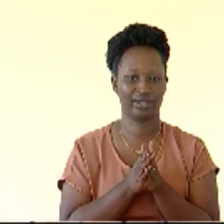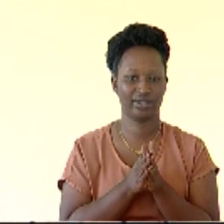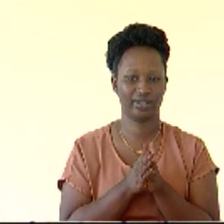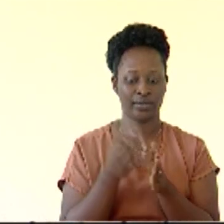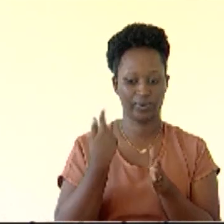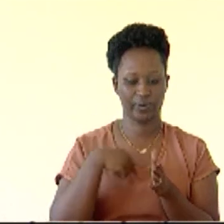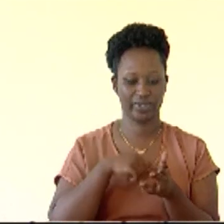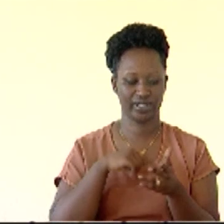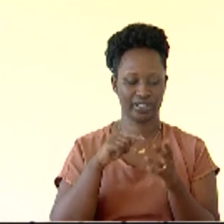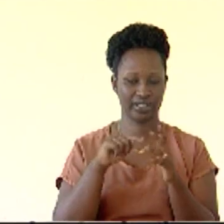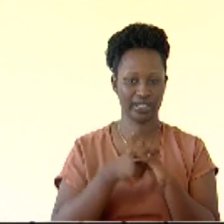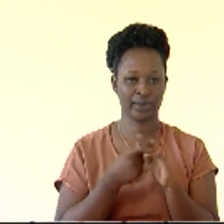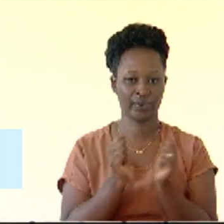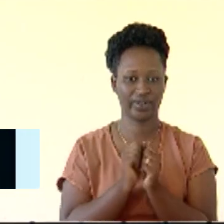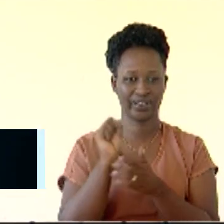senior 2 class.